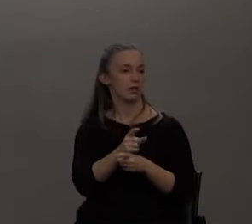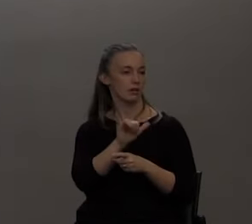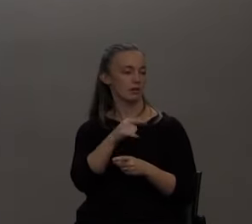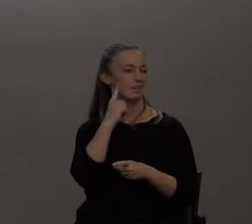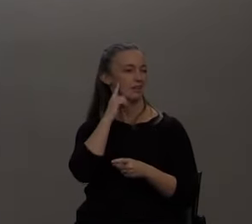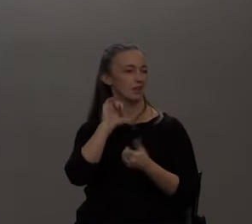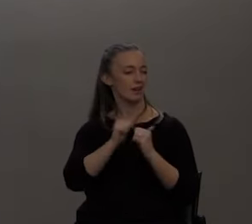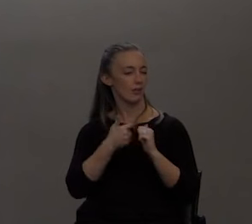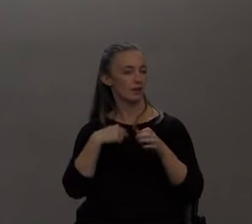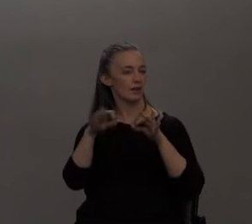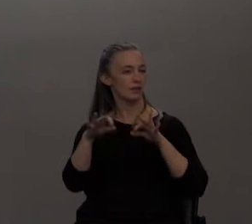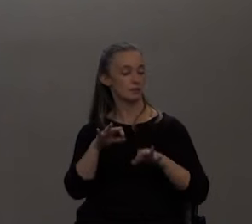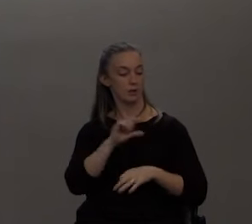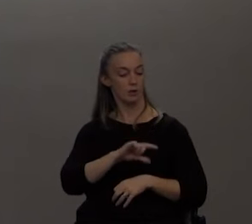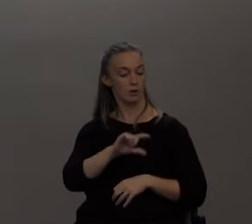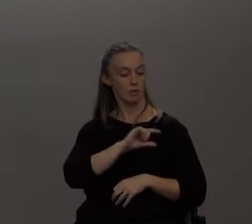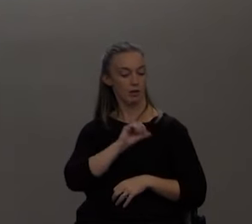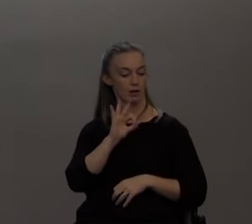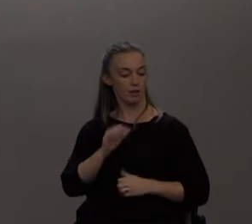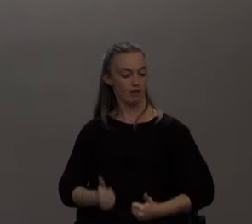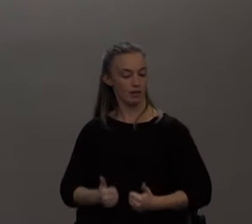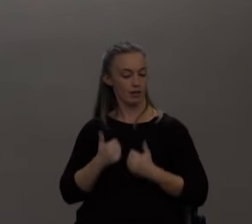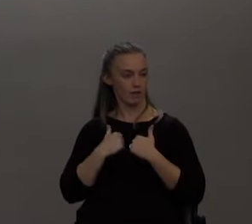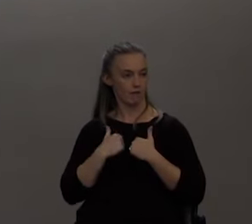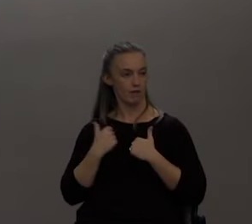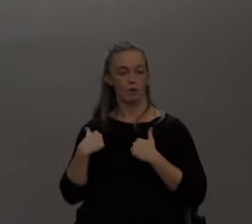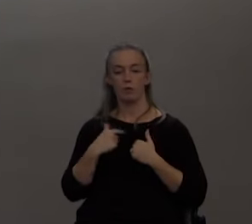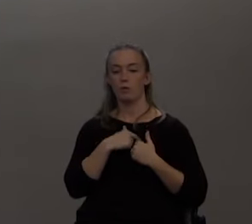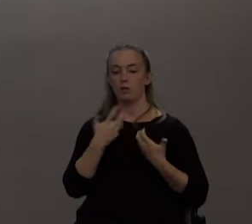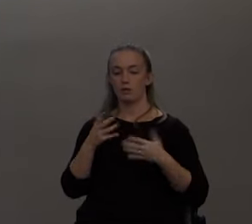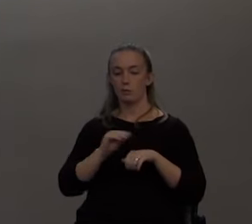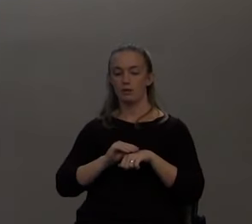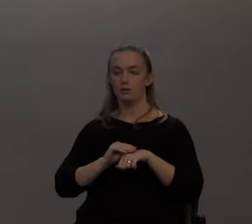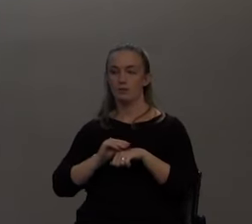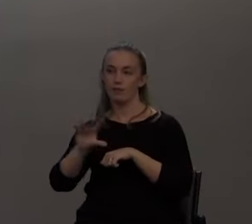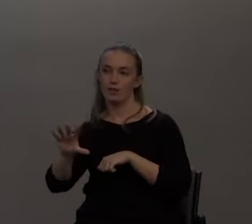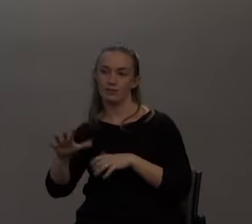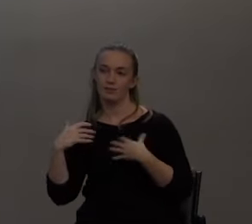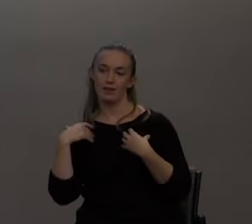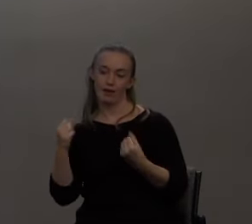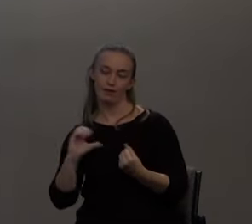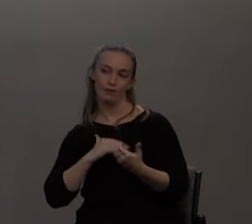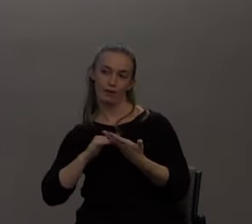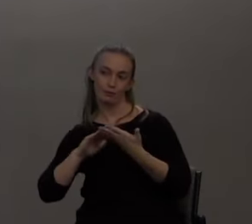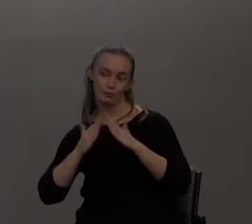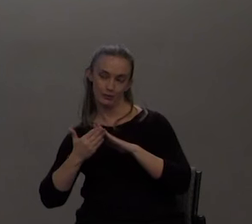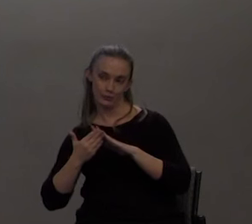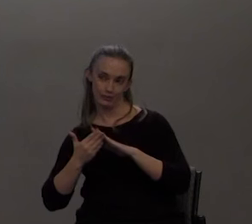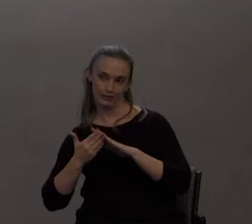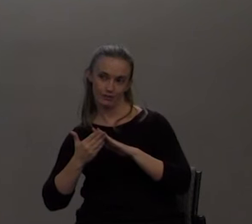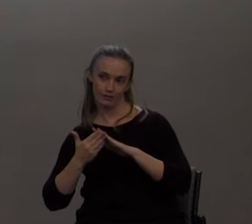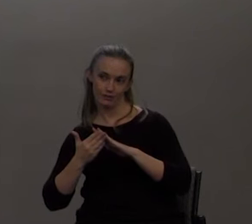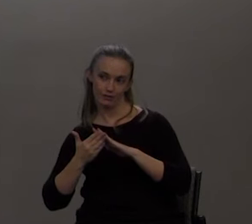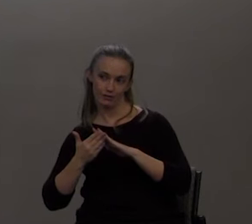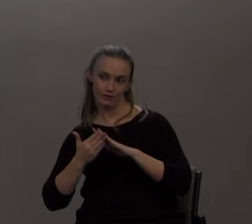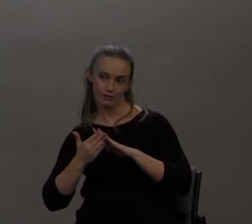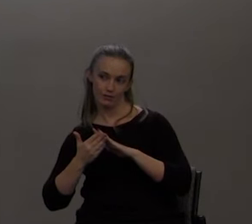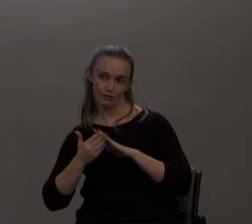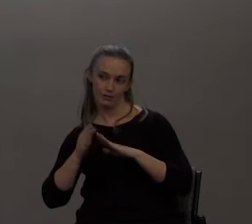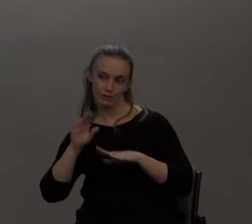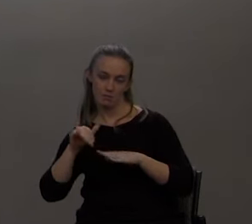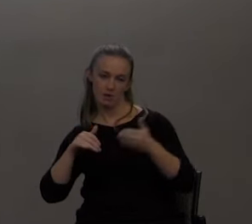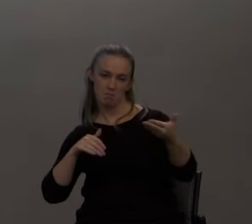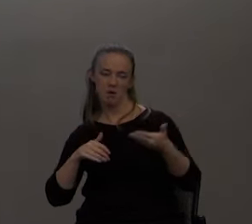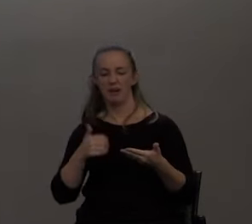that is quality of life, is that we don't want to affect the health of our community, as you mentioned, with bringing in just